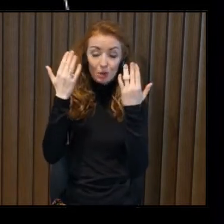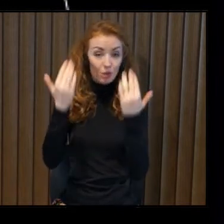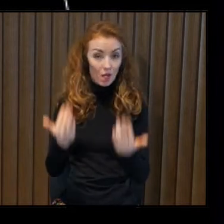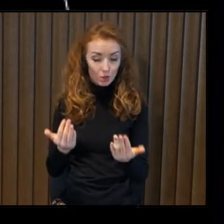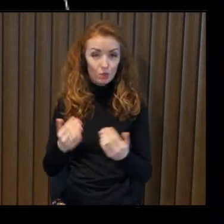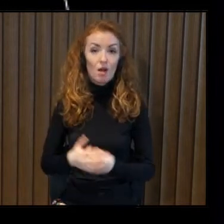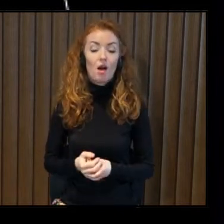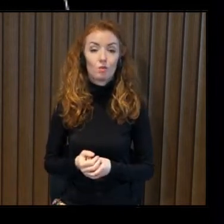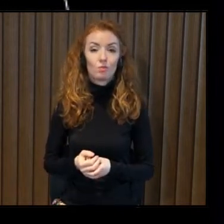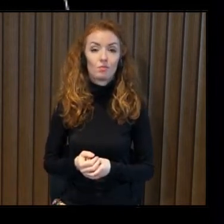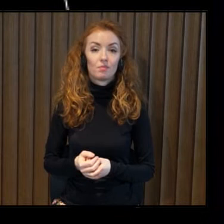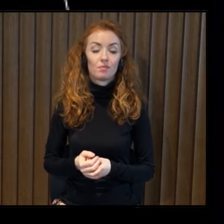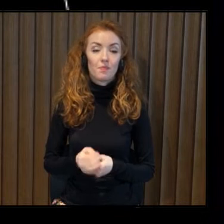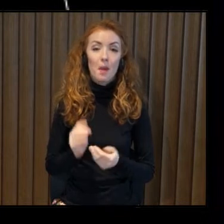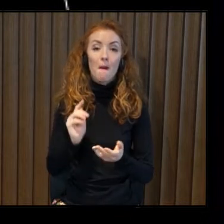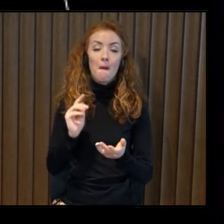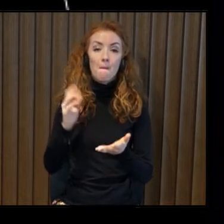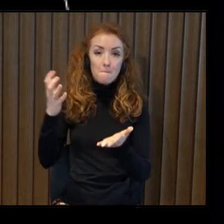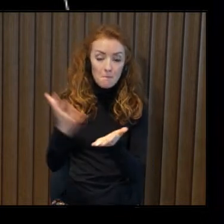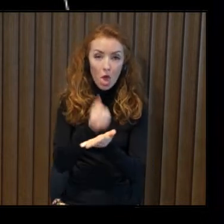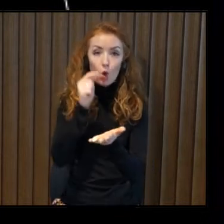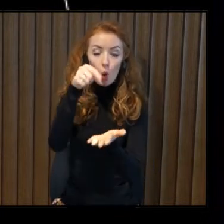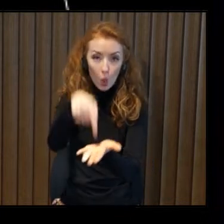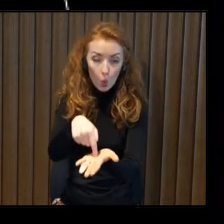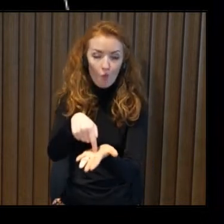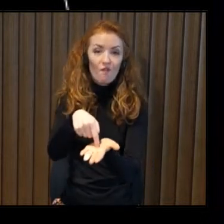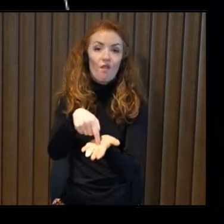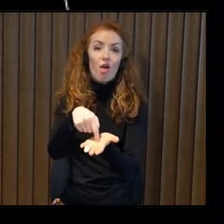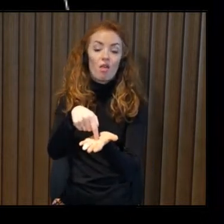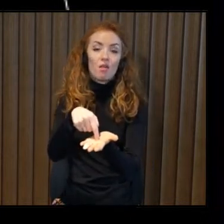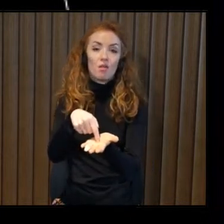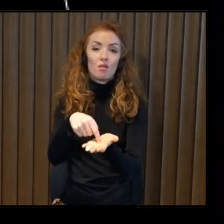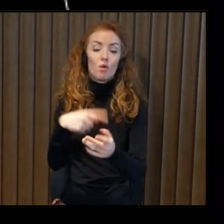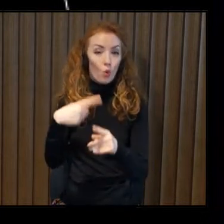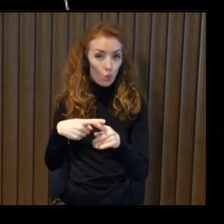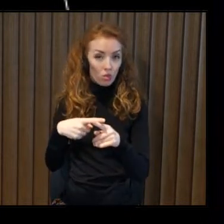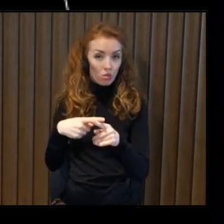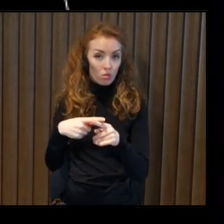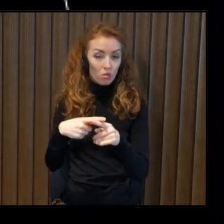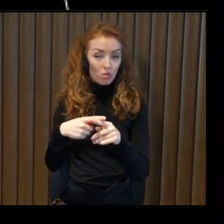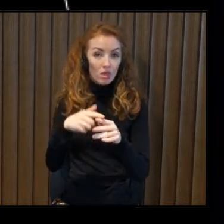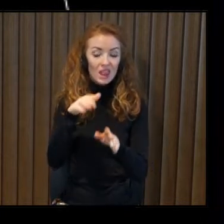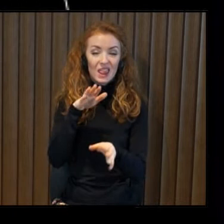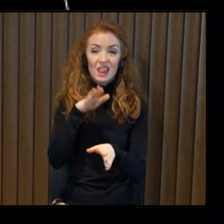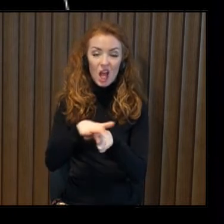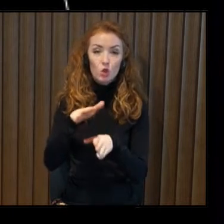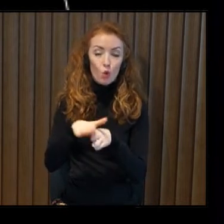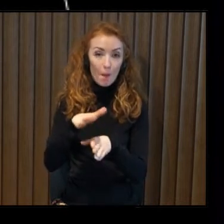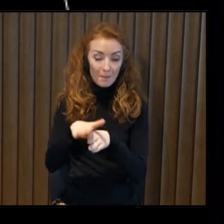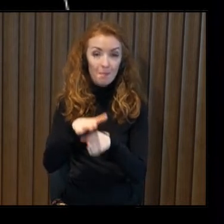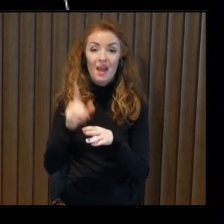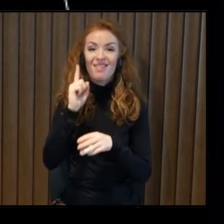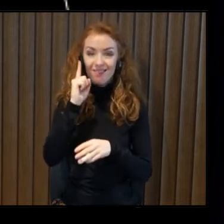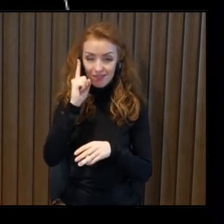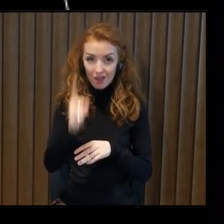point out that accessibility and usability are interconnected dimensions of universal design. We cannot